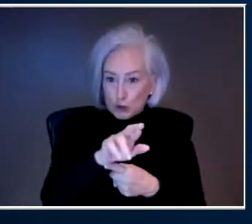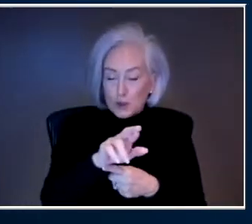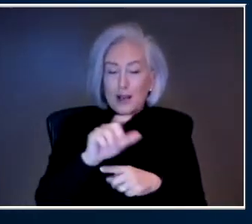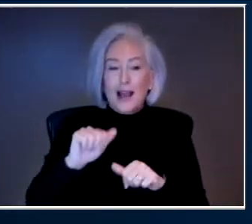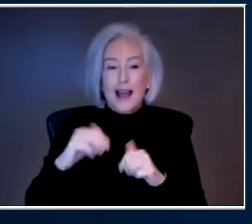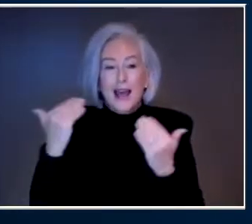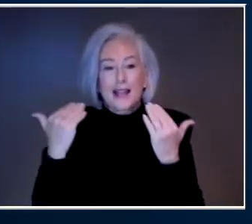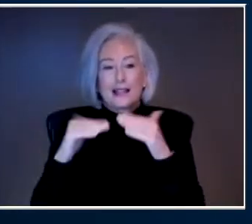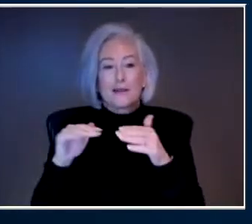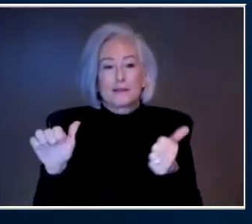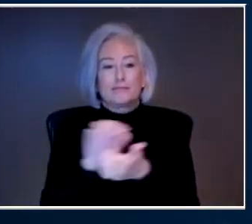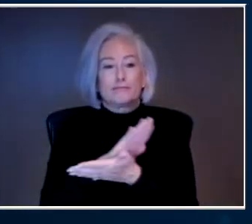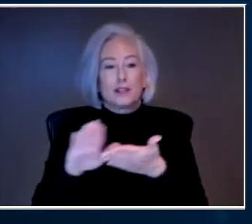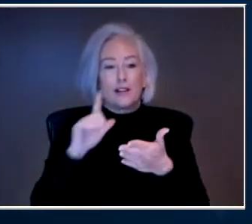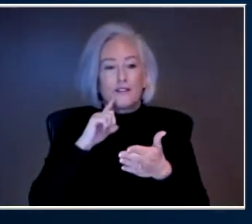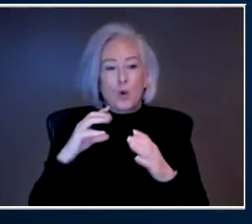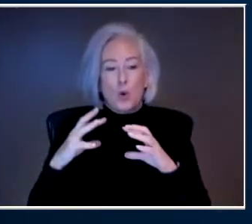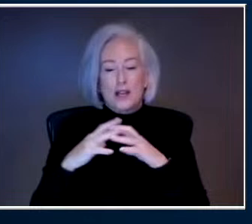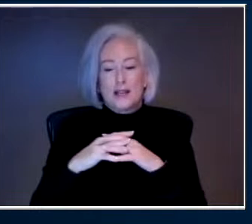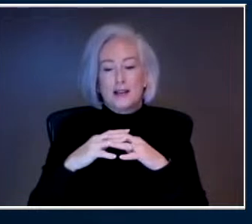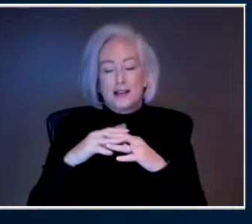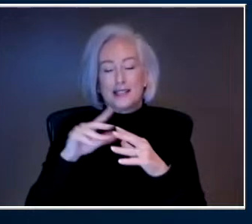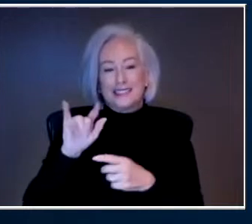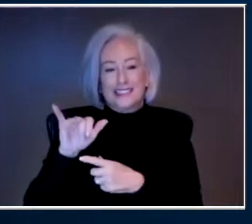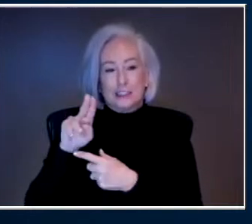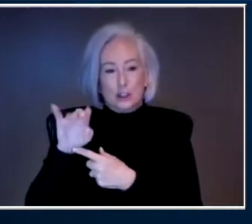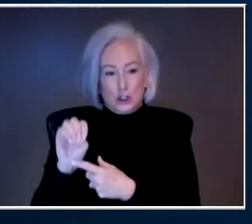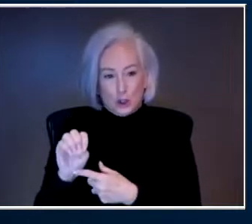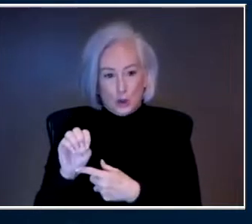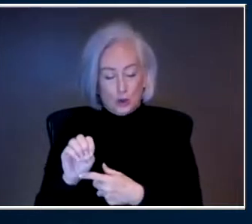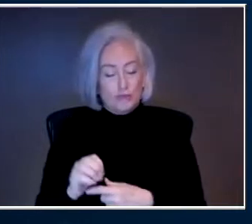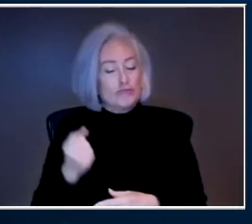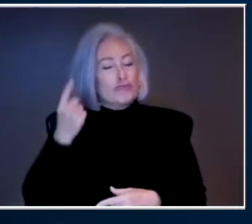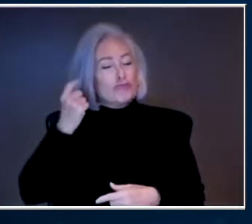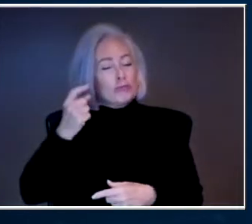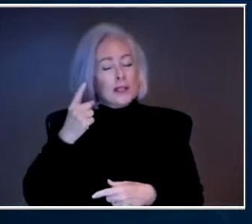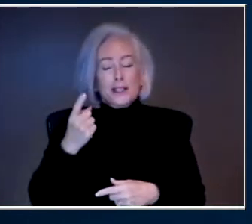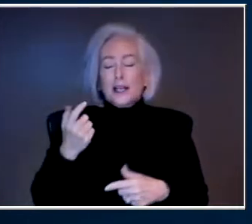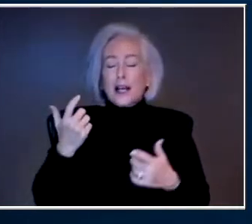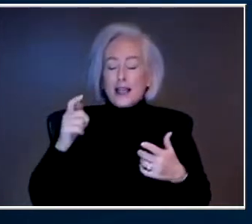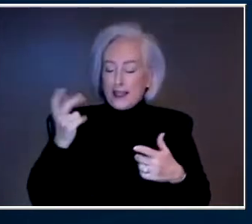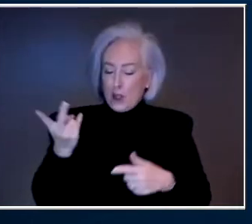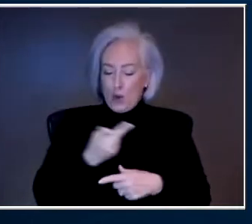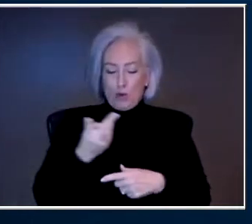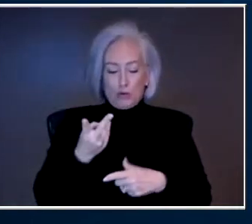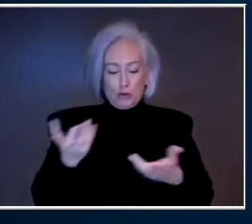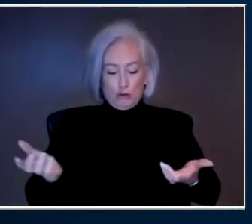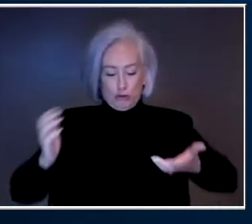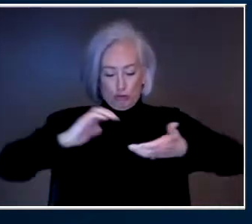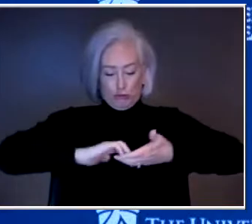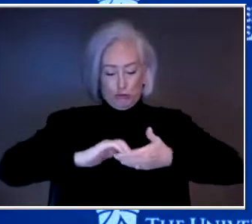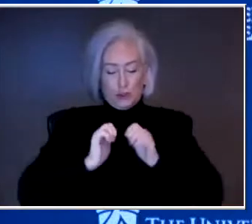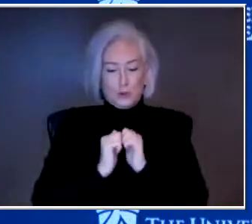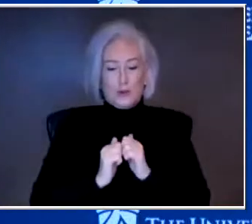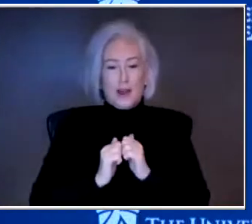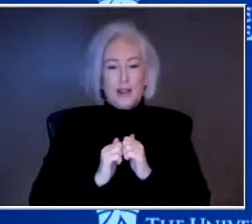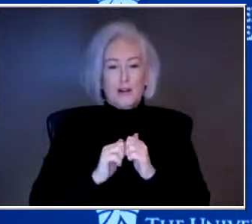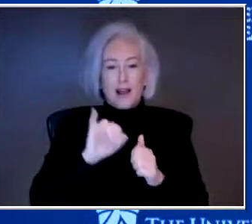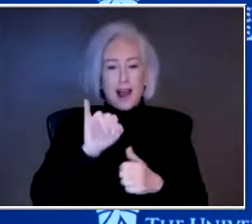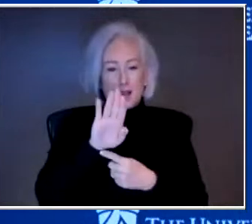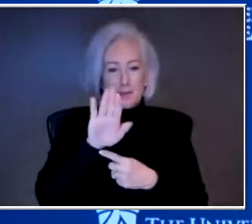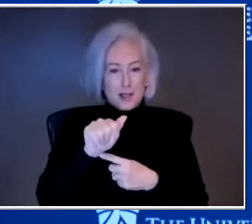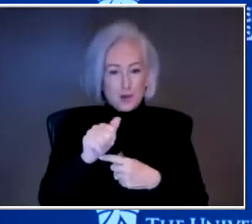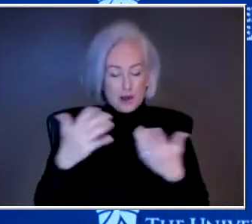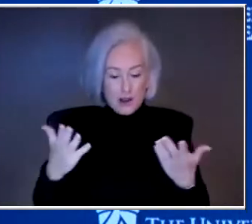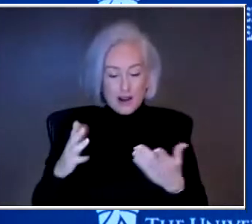KUMC and IBA. So help us understand who or what is IBA and how do you work with them? So IBA stands for Ion Beam